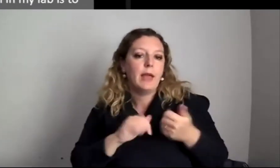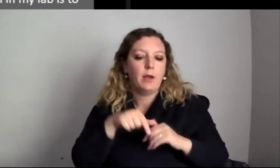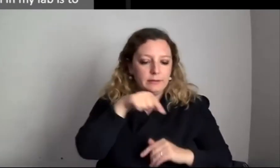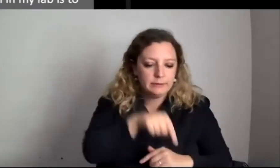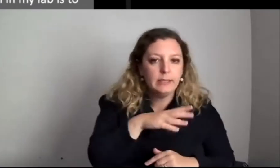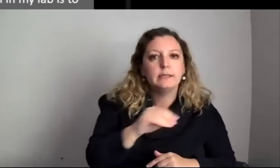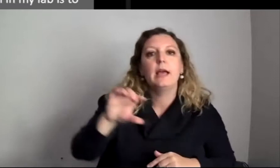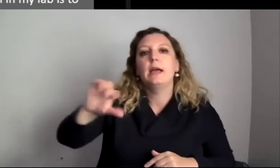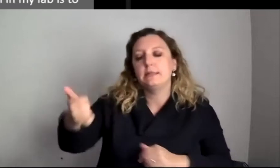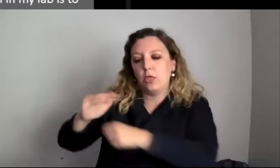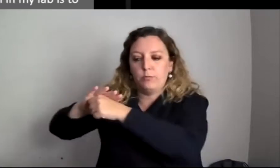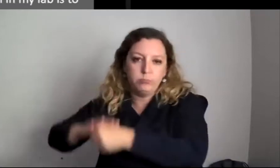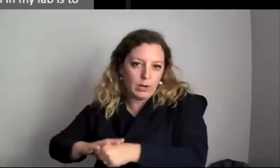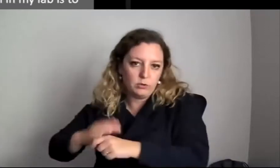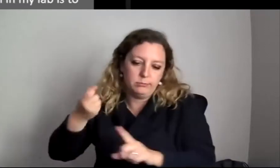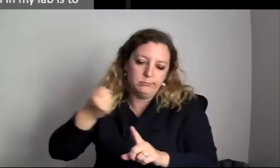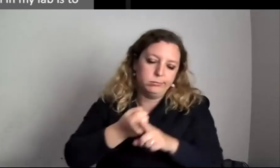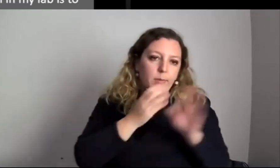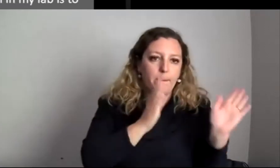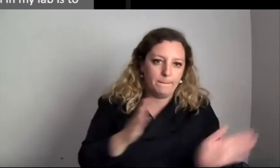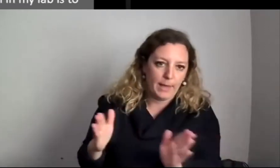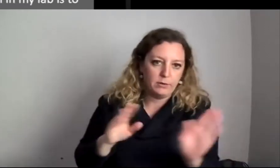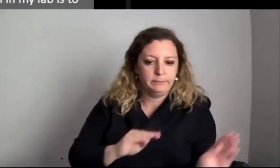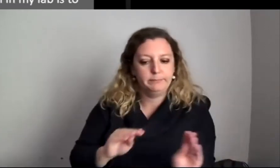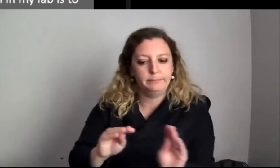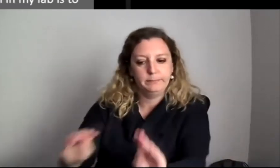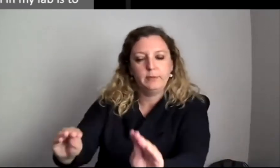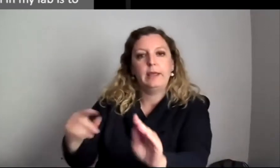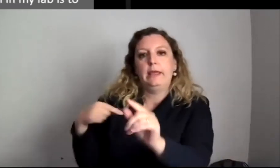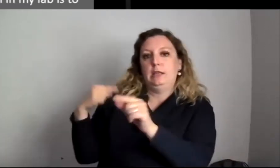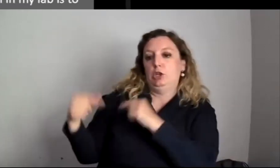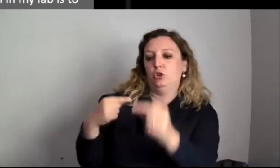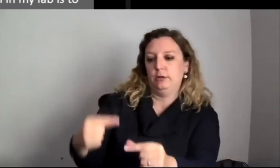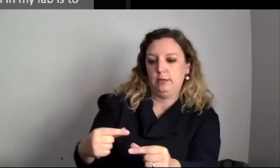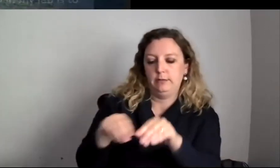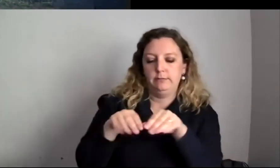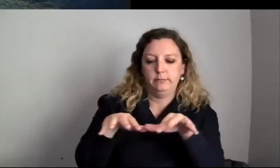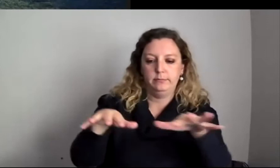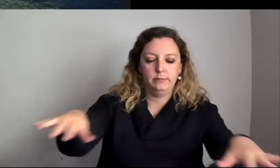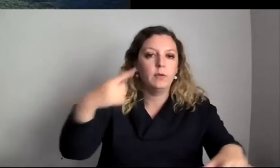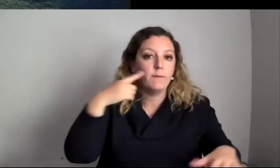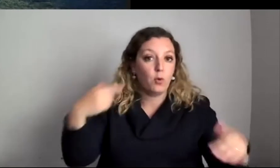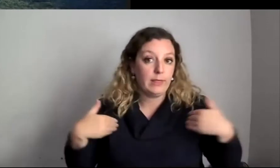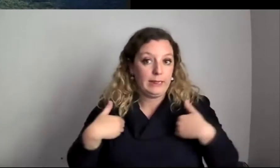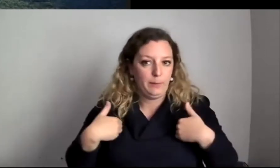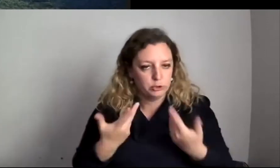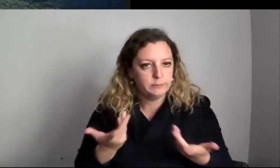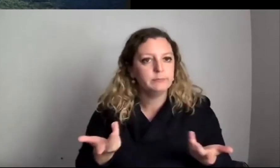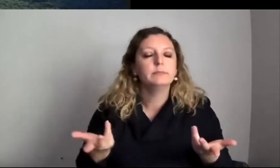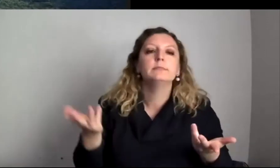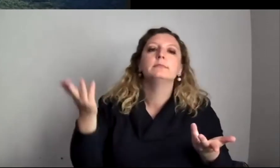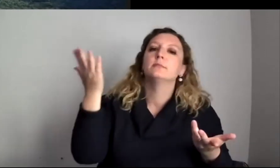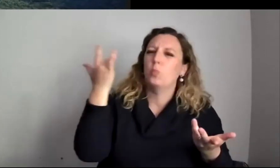other anthropogenic pressures impact patterns of migration and gene flow in lemurs. So why is that even important,